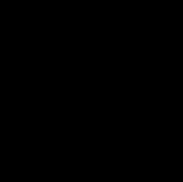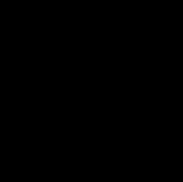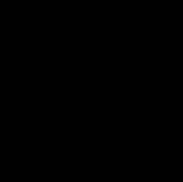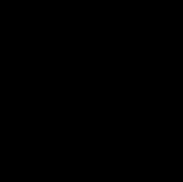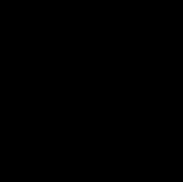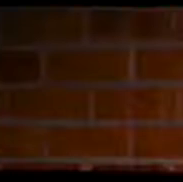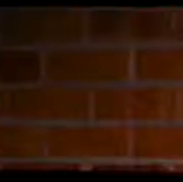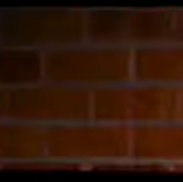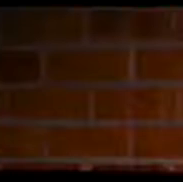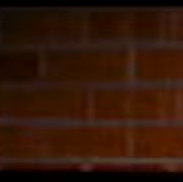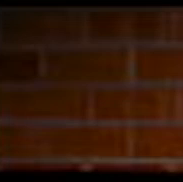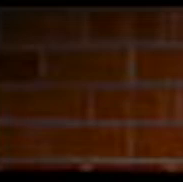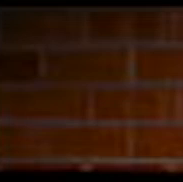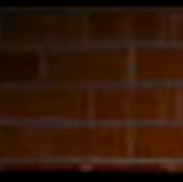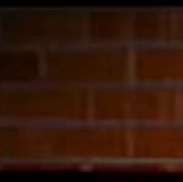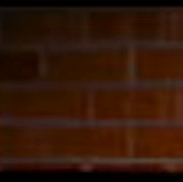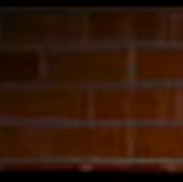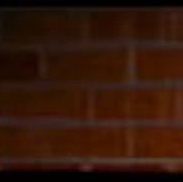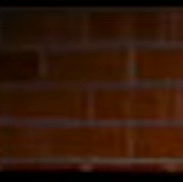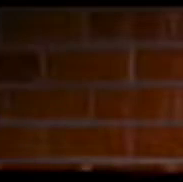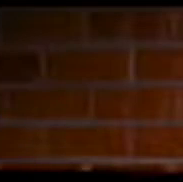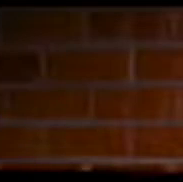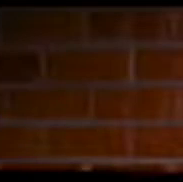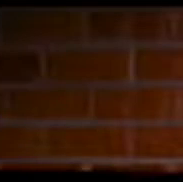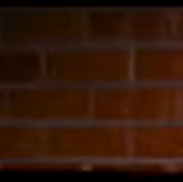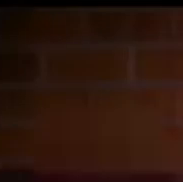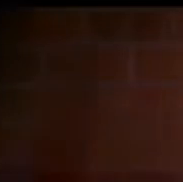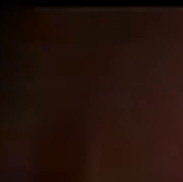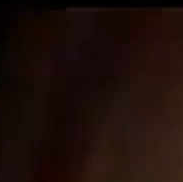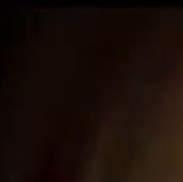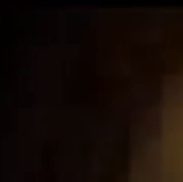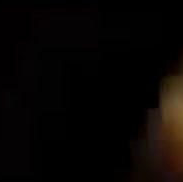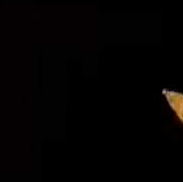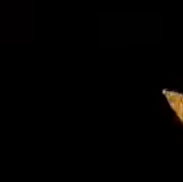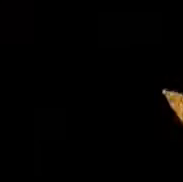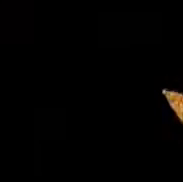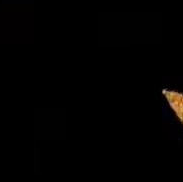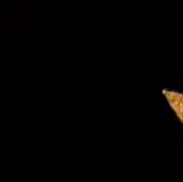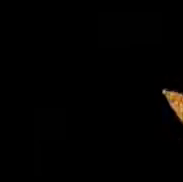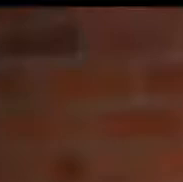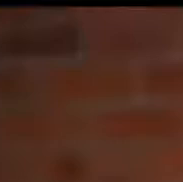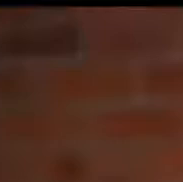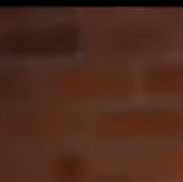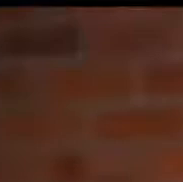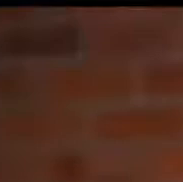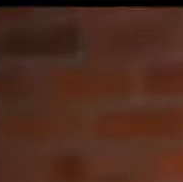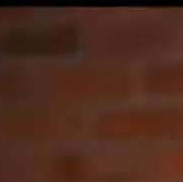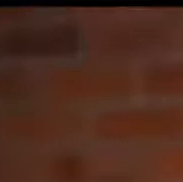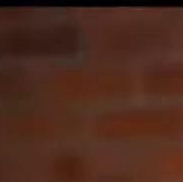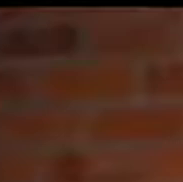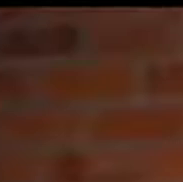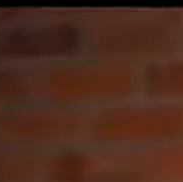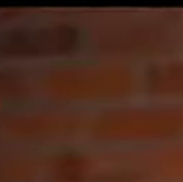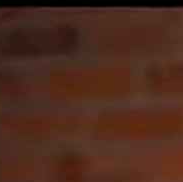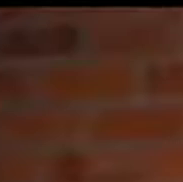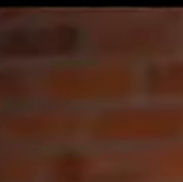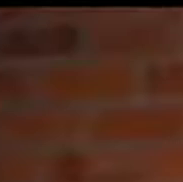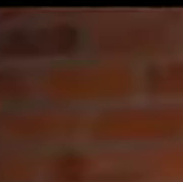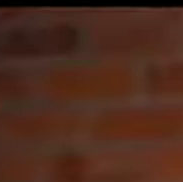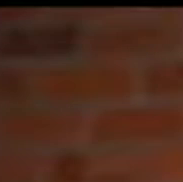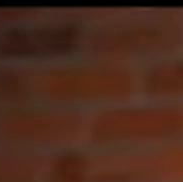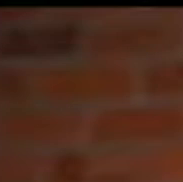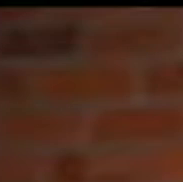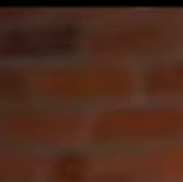My name is Adora and welcome to a brand new edition of the cool new show called The Eindhoven. On this show we get to know who